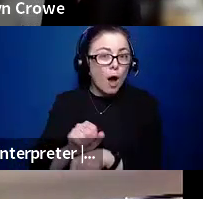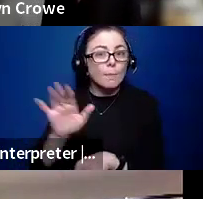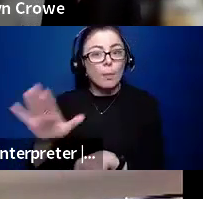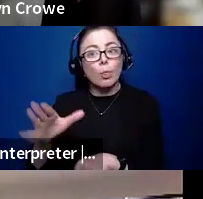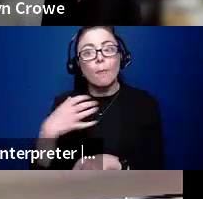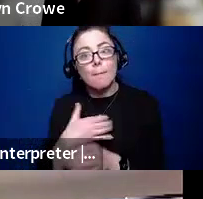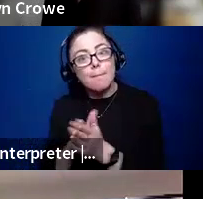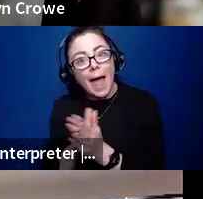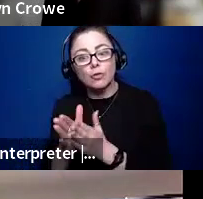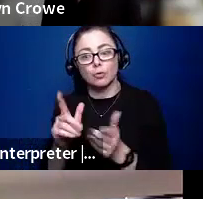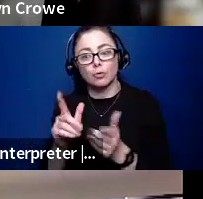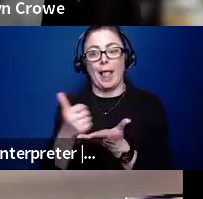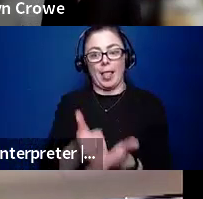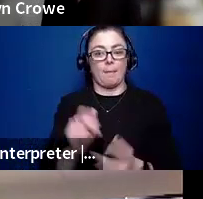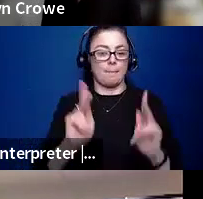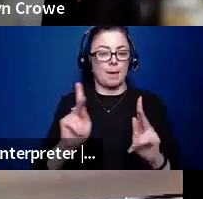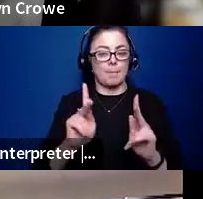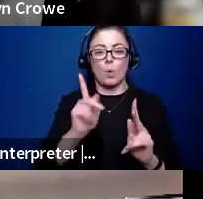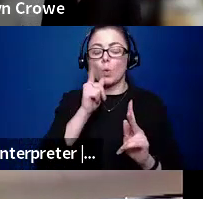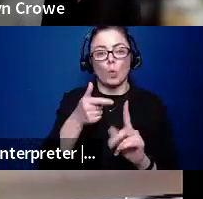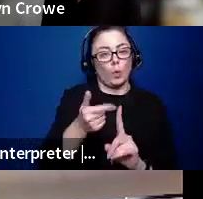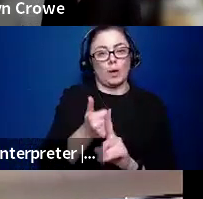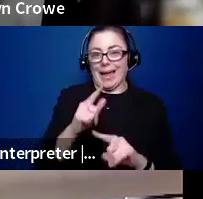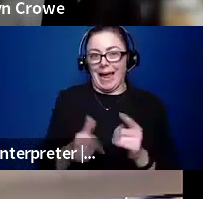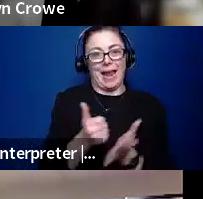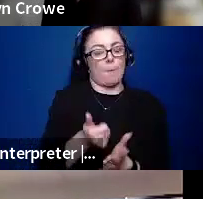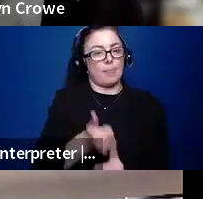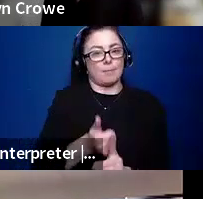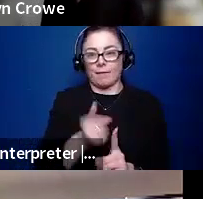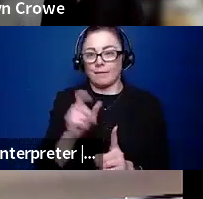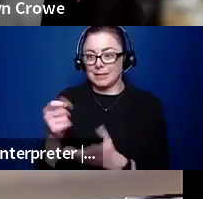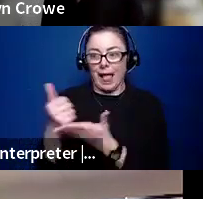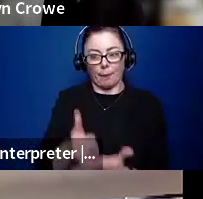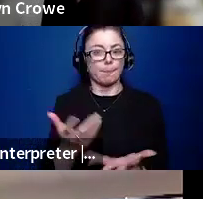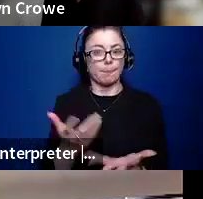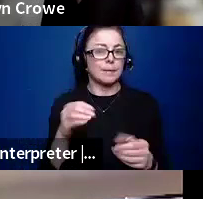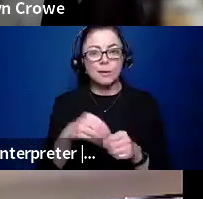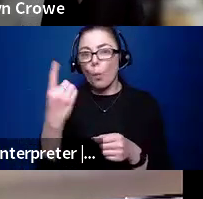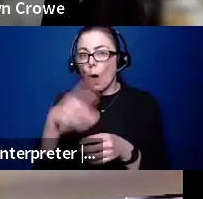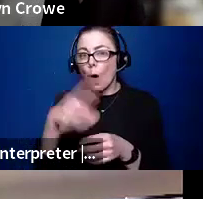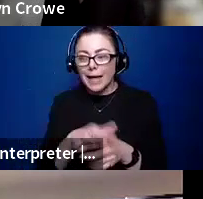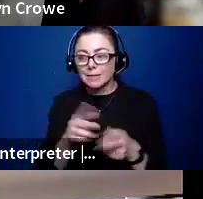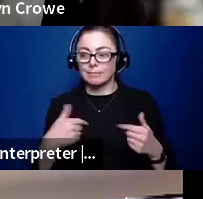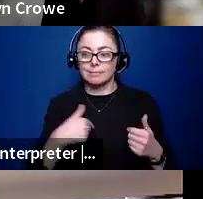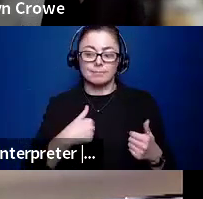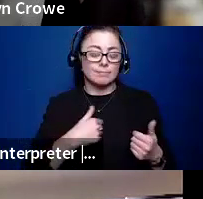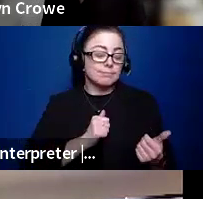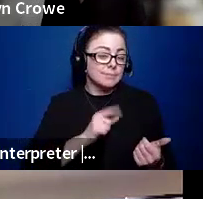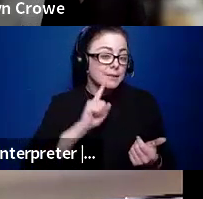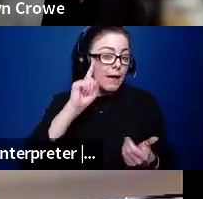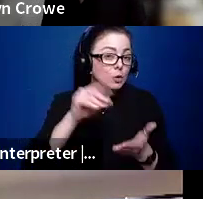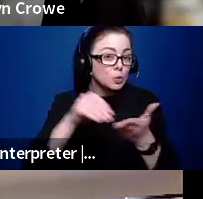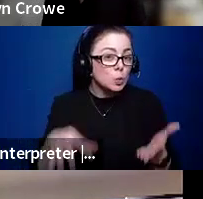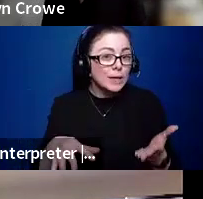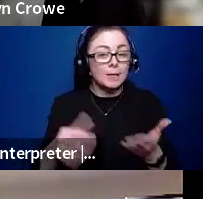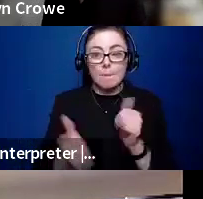those who cannot help themselves, either in some aspect of their life or another. I mean, as a deaf student, most